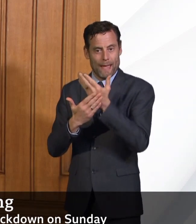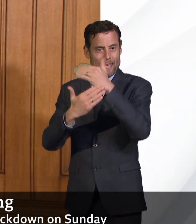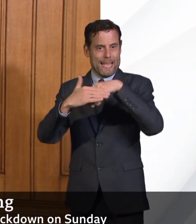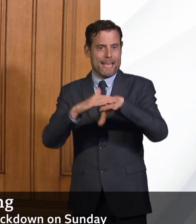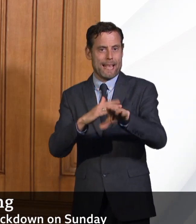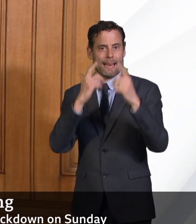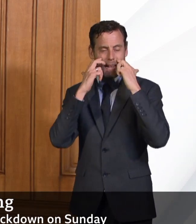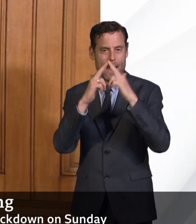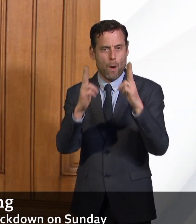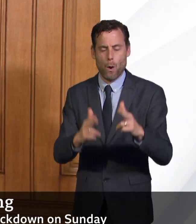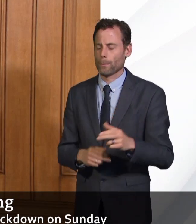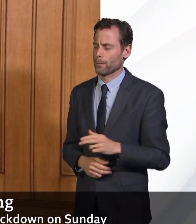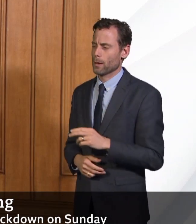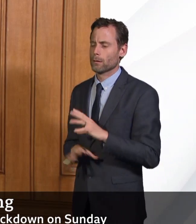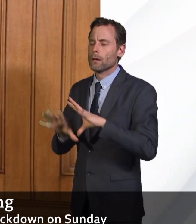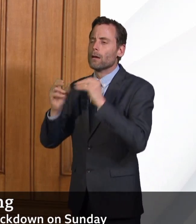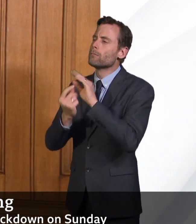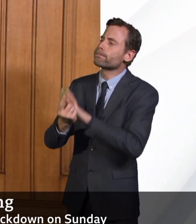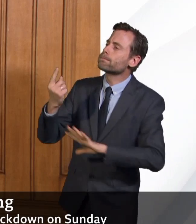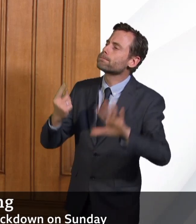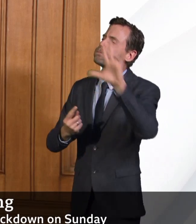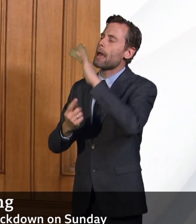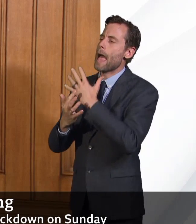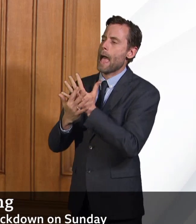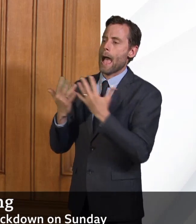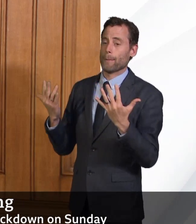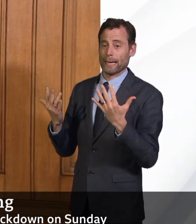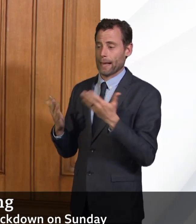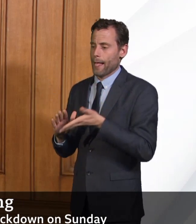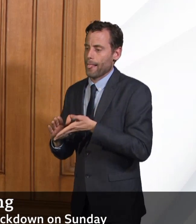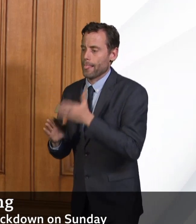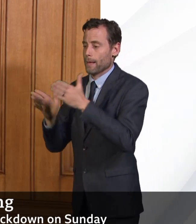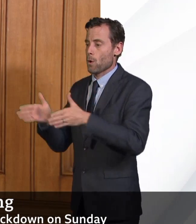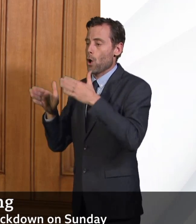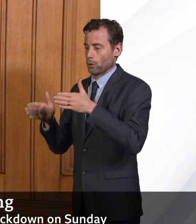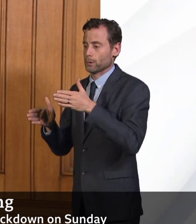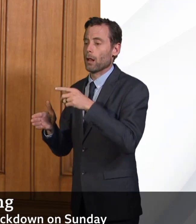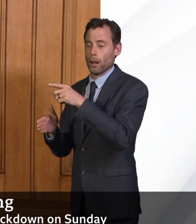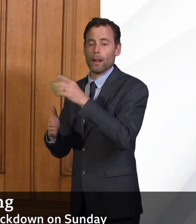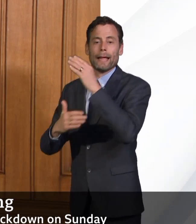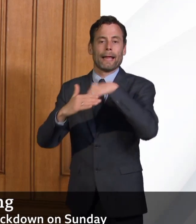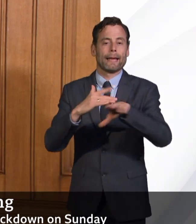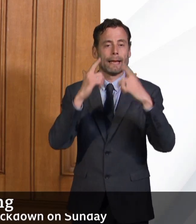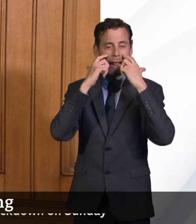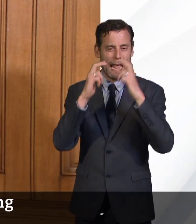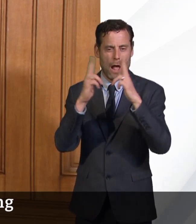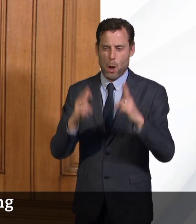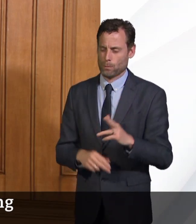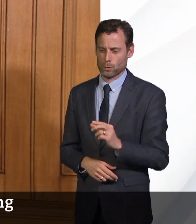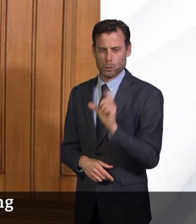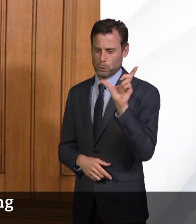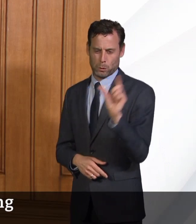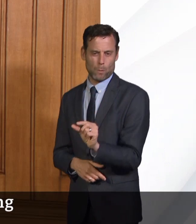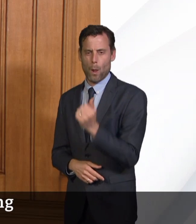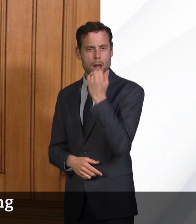discharges from hospitals that actually are directly into care homes, somewhere in the region of around 1 in 20